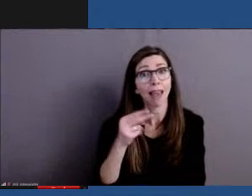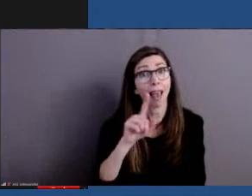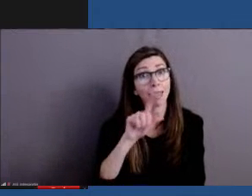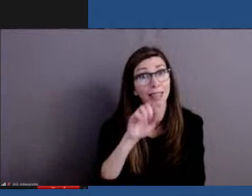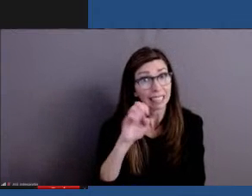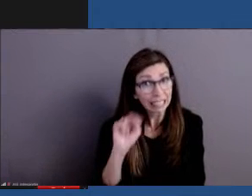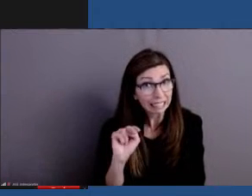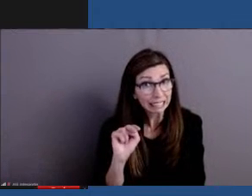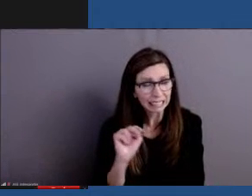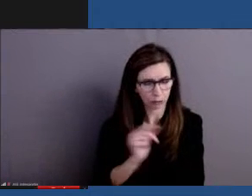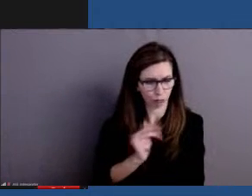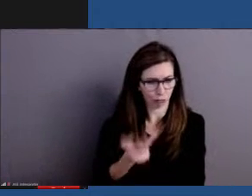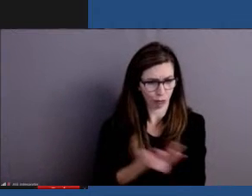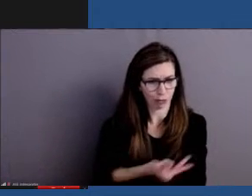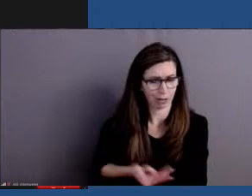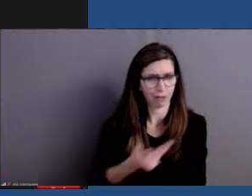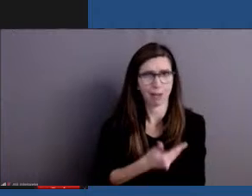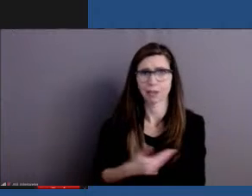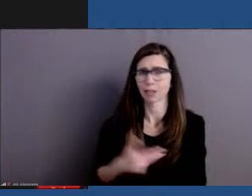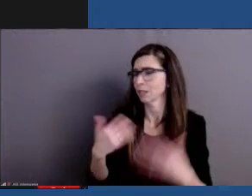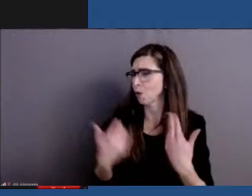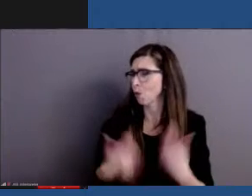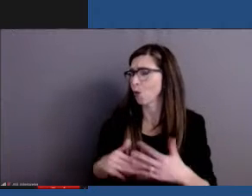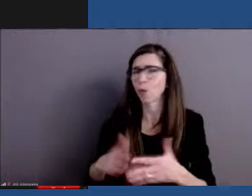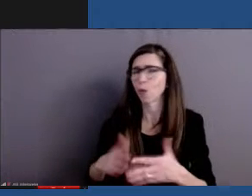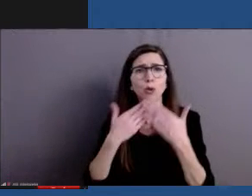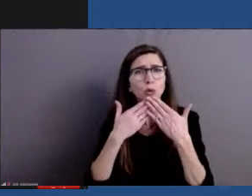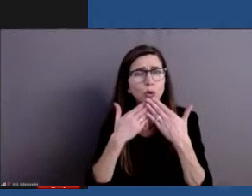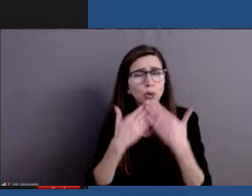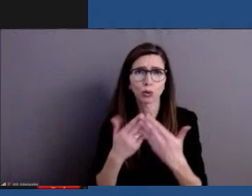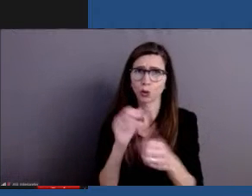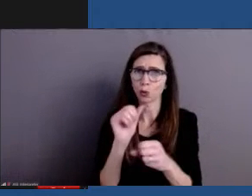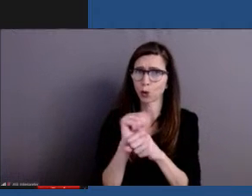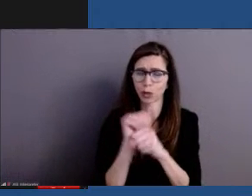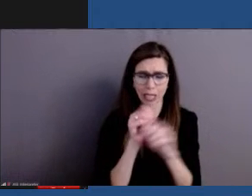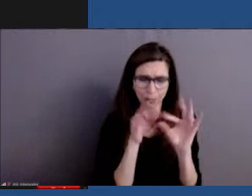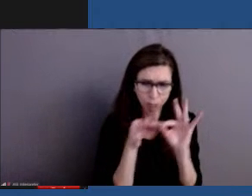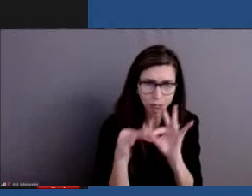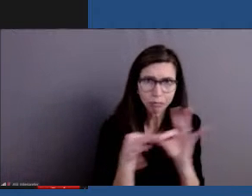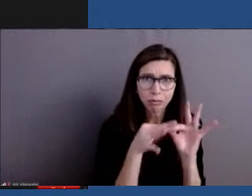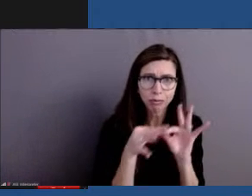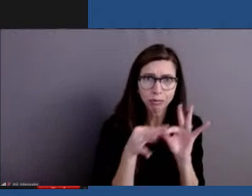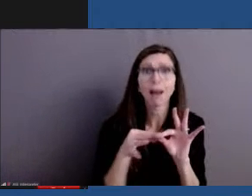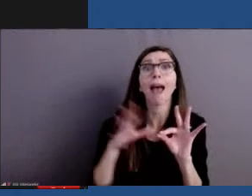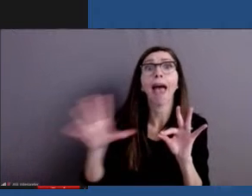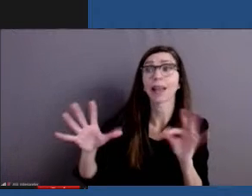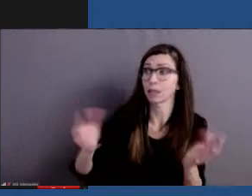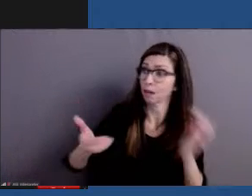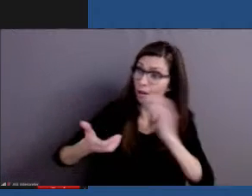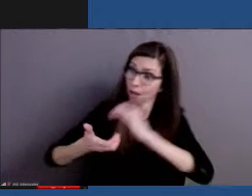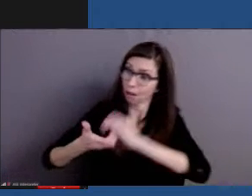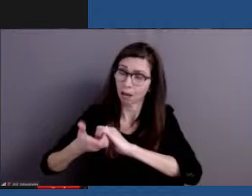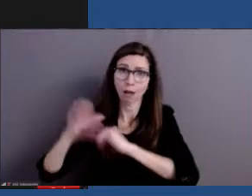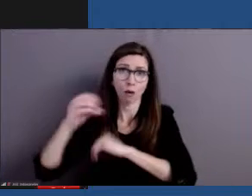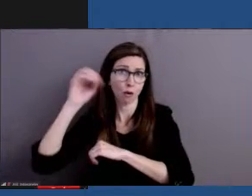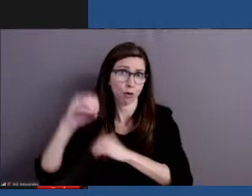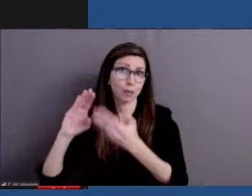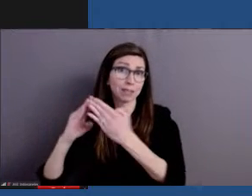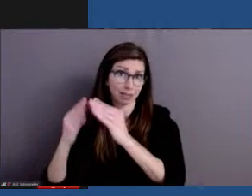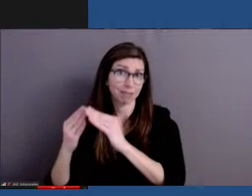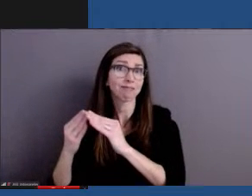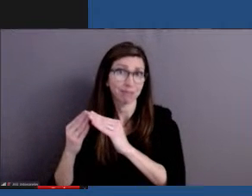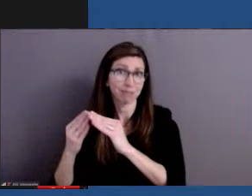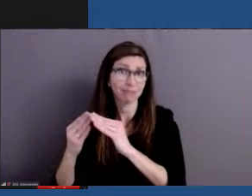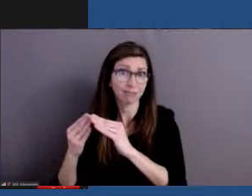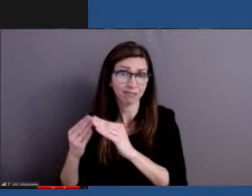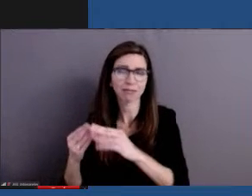developed a really good collaborative relationship with the city. You know, on a